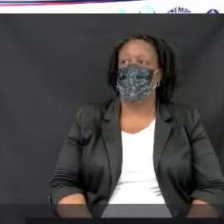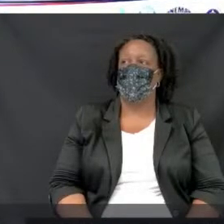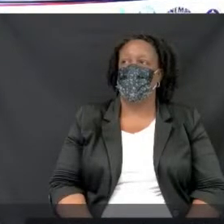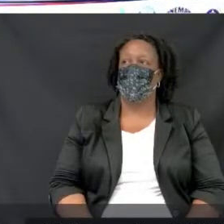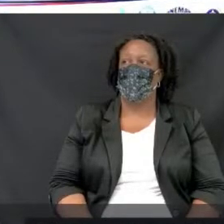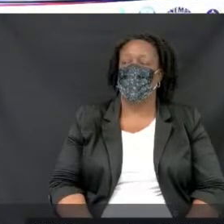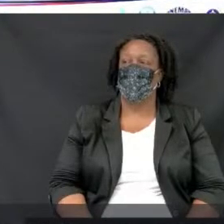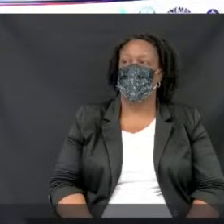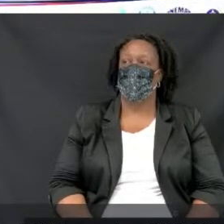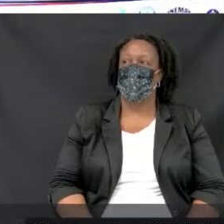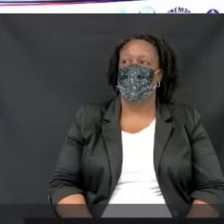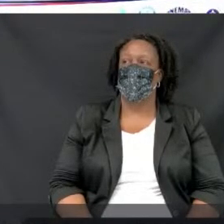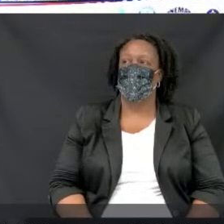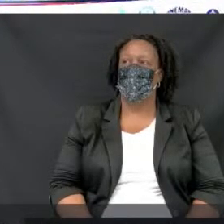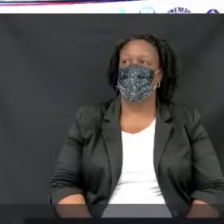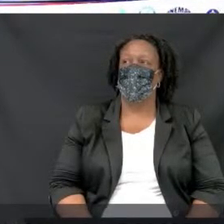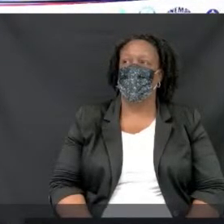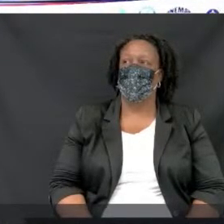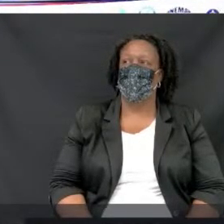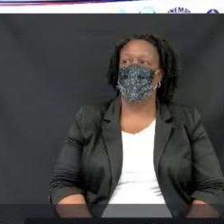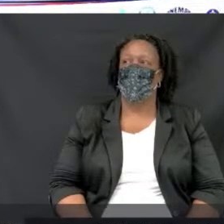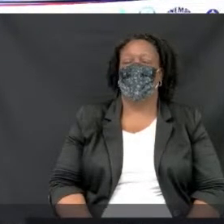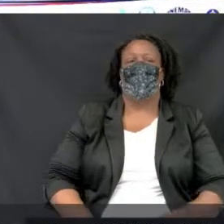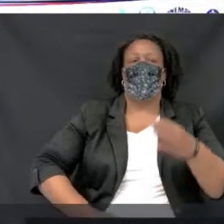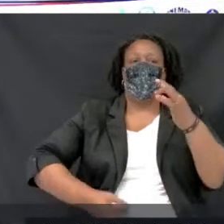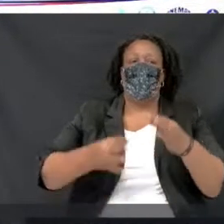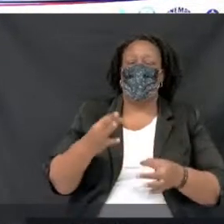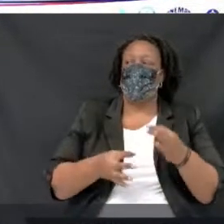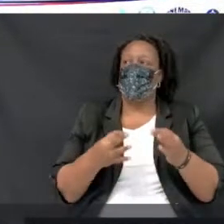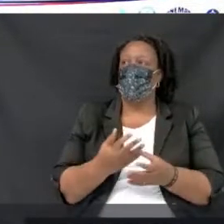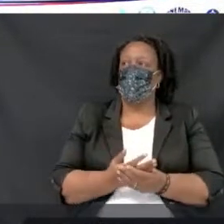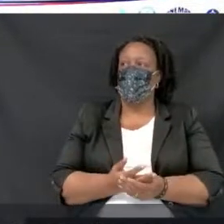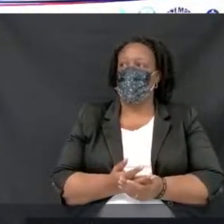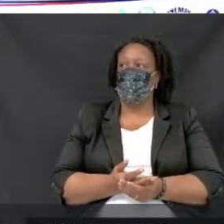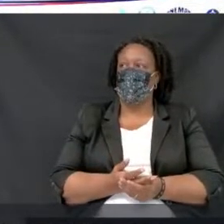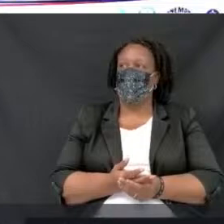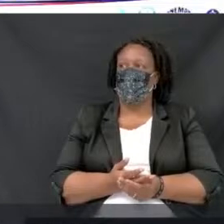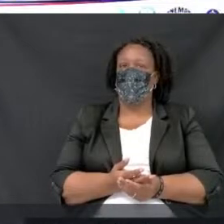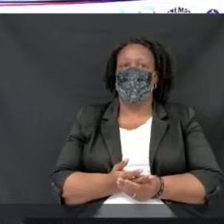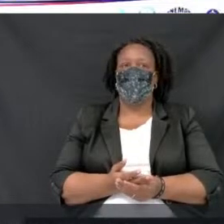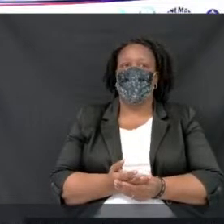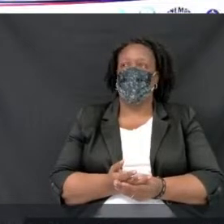home, and if the child can quarantine at home with the adult.